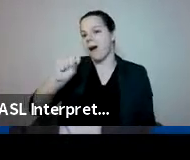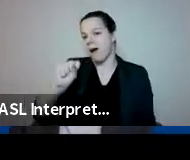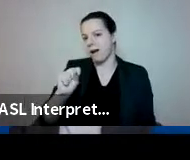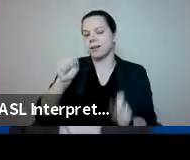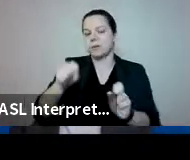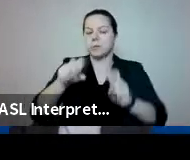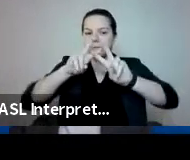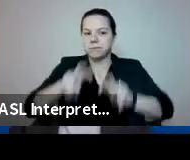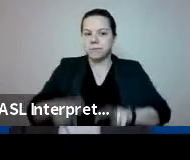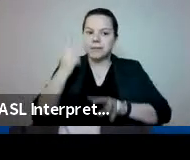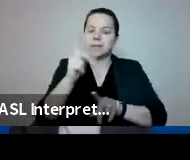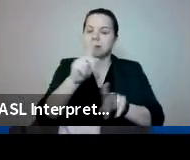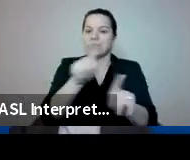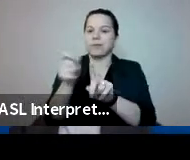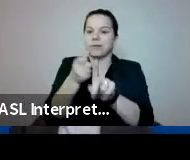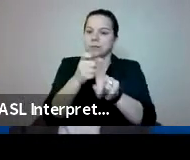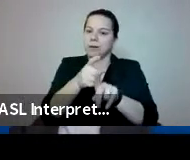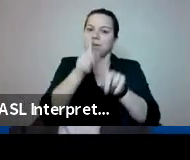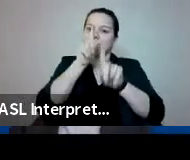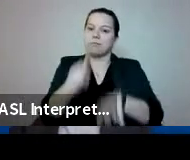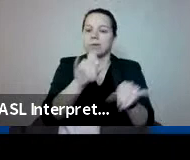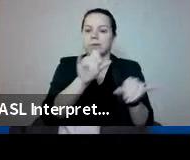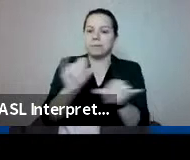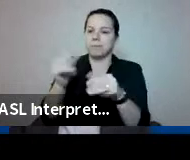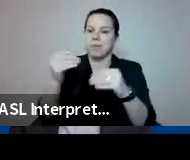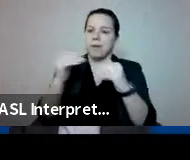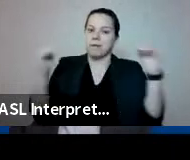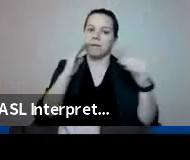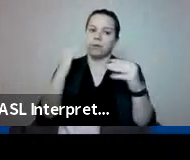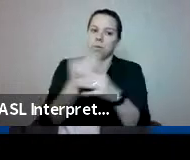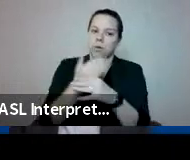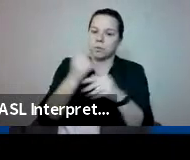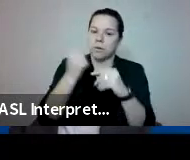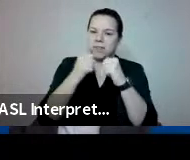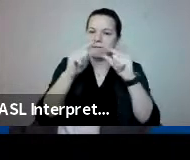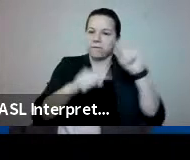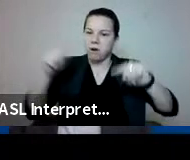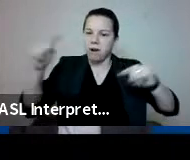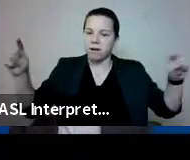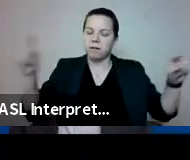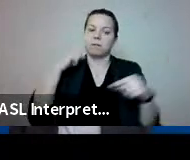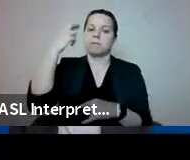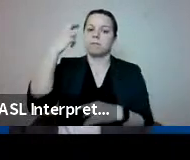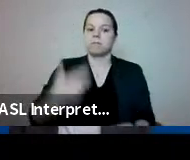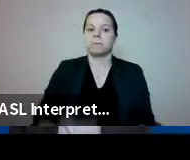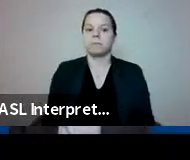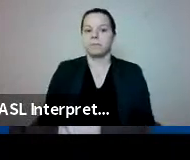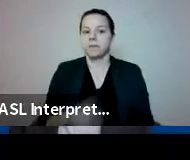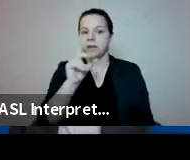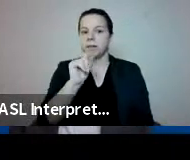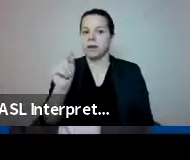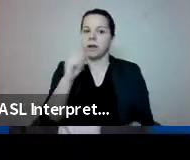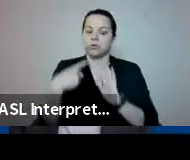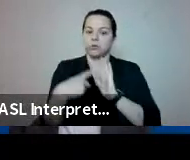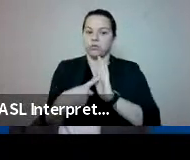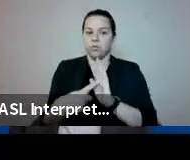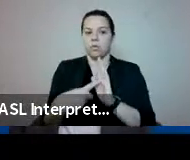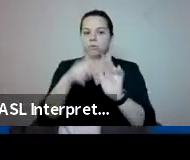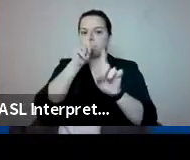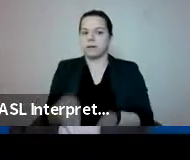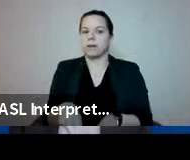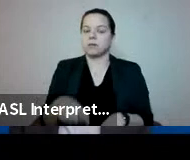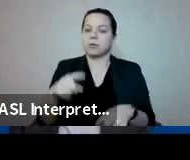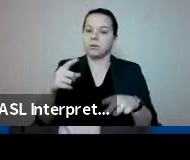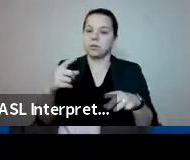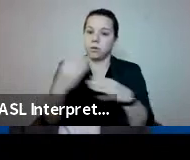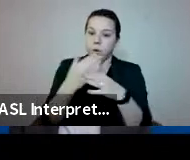survey respondents tended to report similar levels of annoyance across a variety of factors. The data show that for the survey respondents, the annoyance from